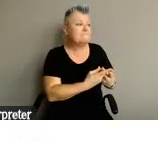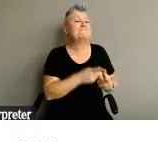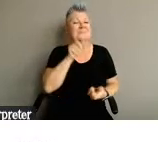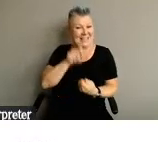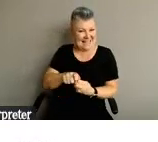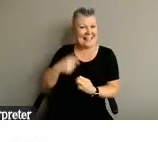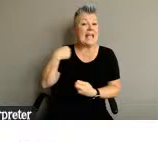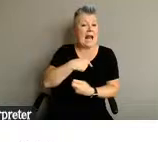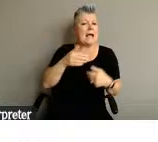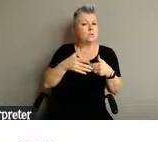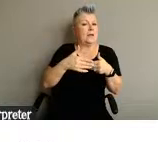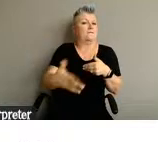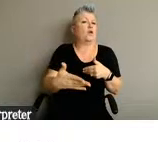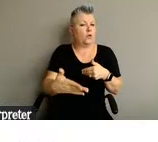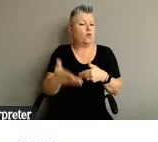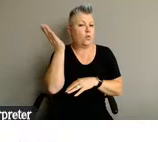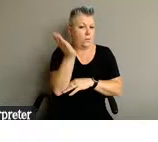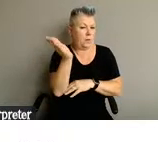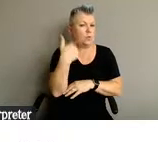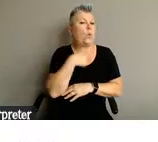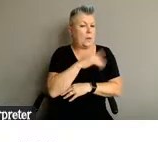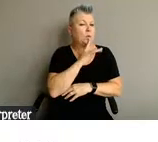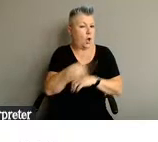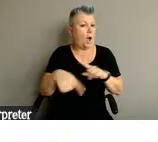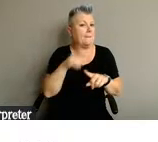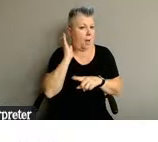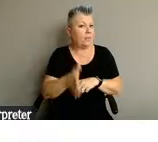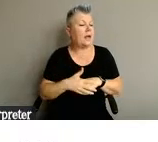this presentation, we'll talk about it.